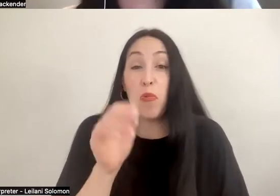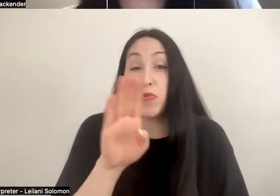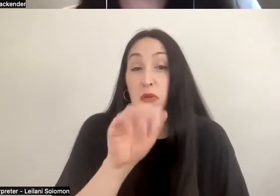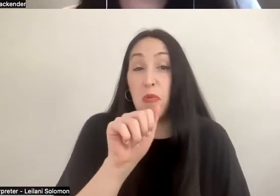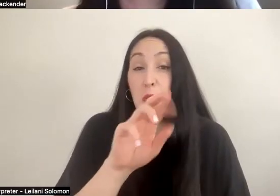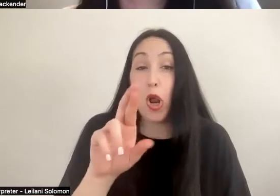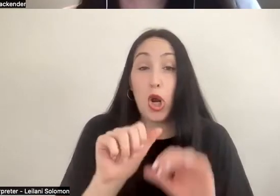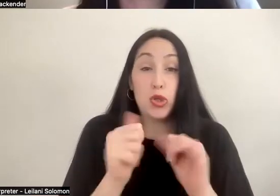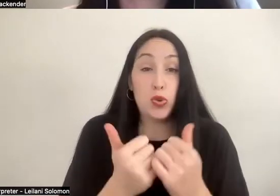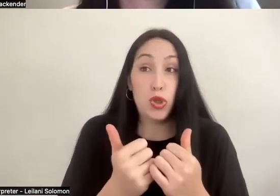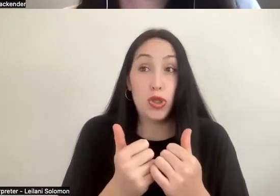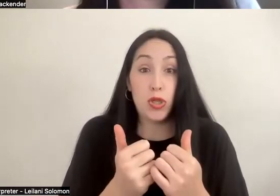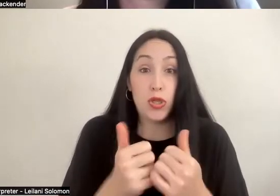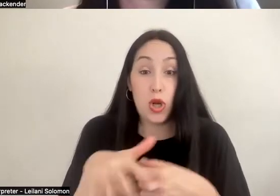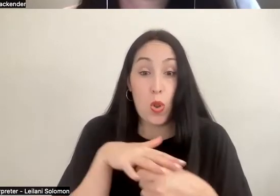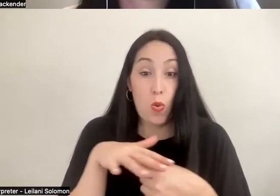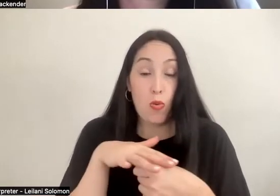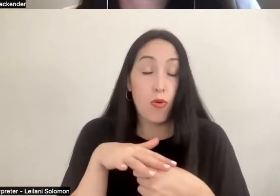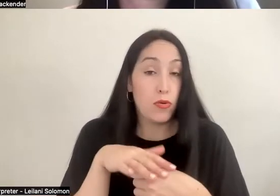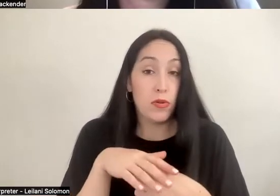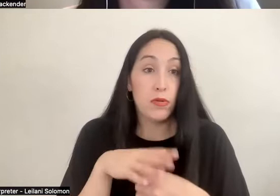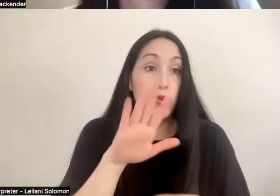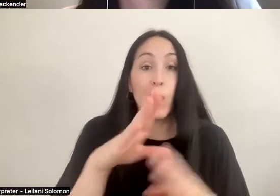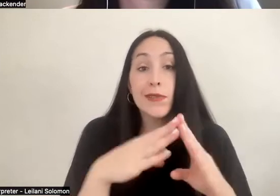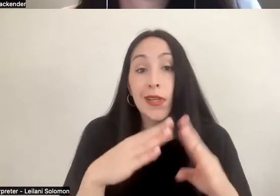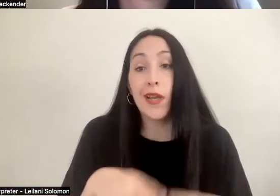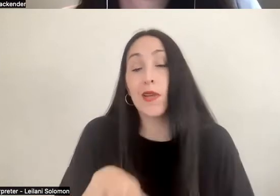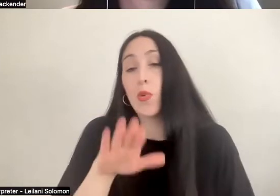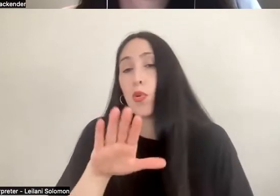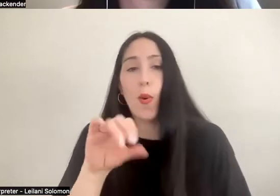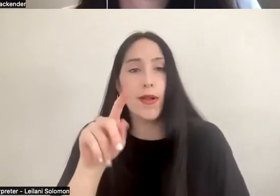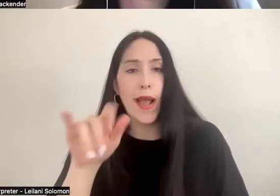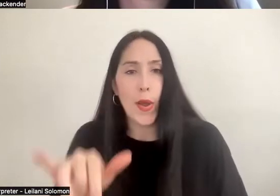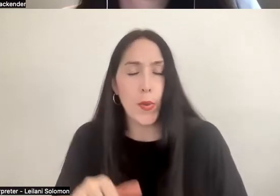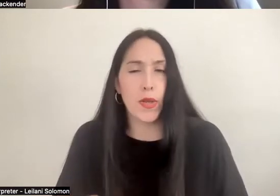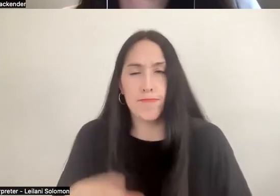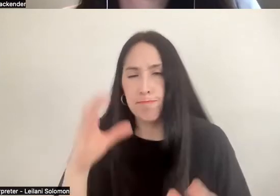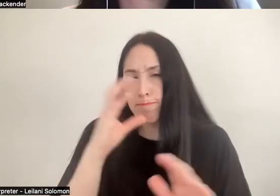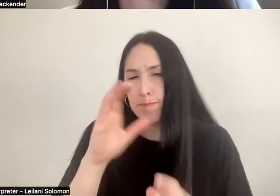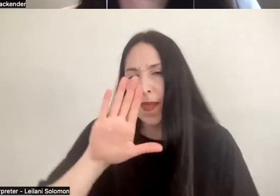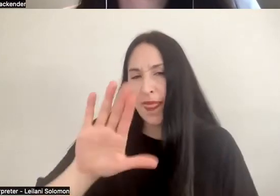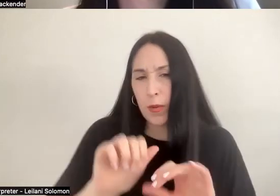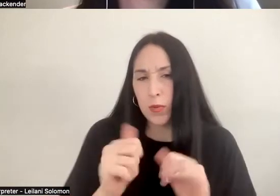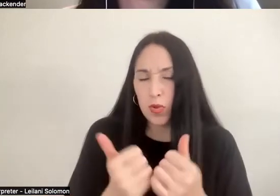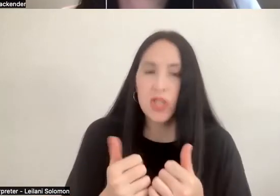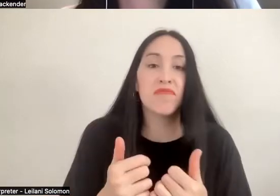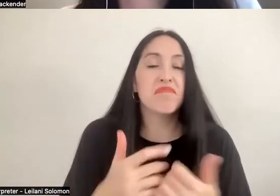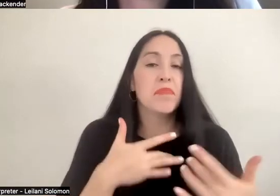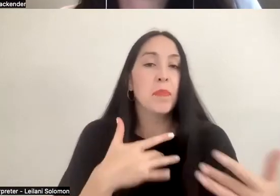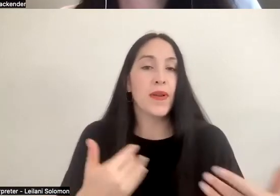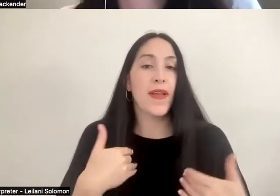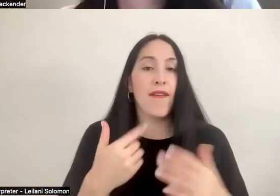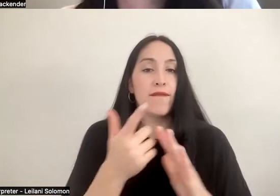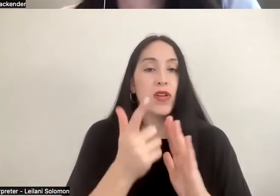for your county's bar association or your city's bar association, they usually have an attorney referral service where they can point you